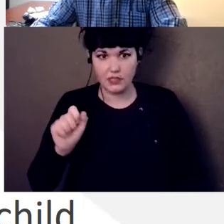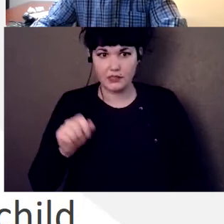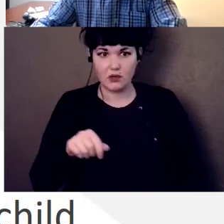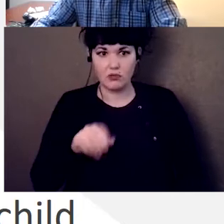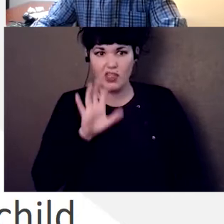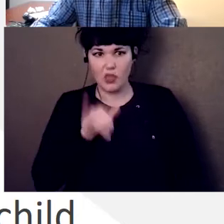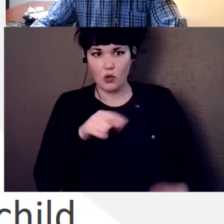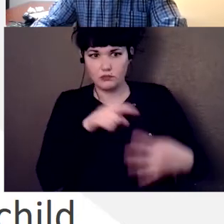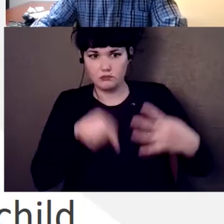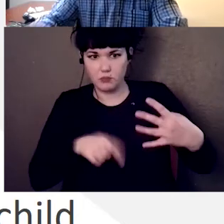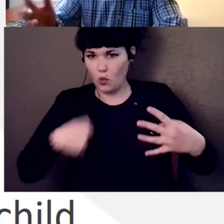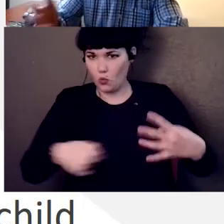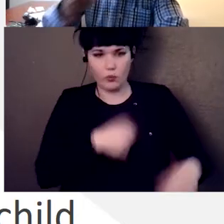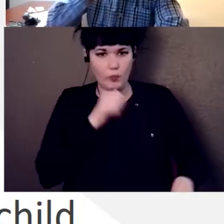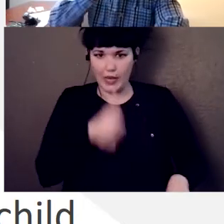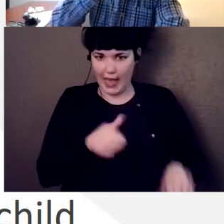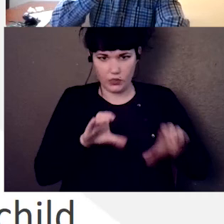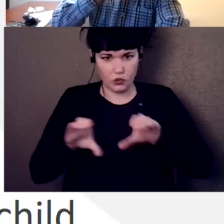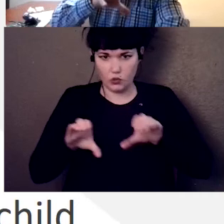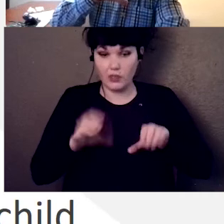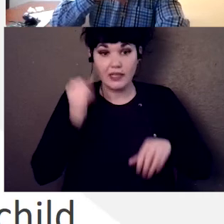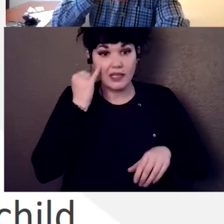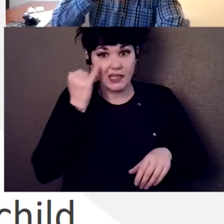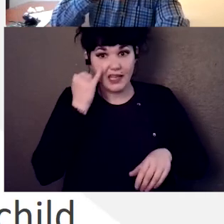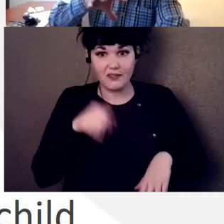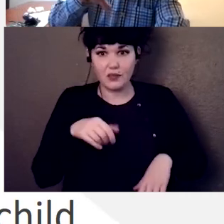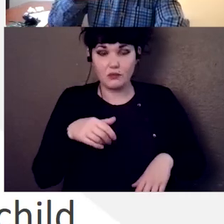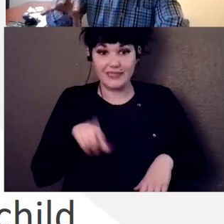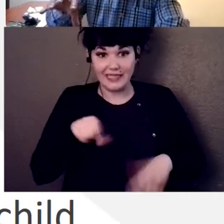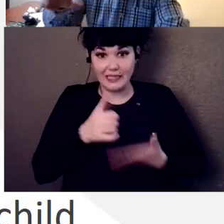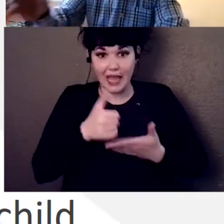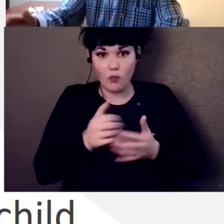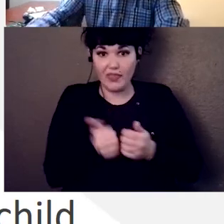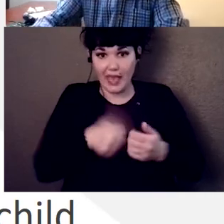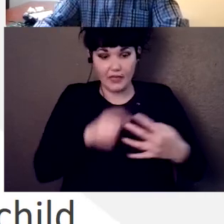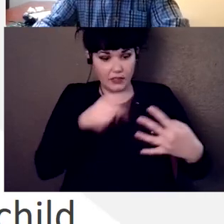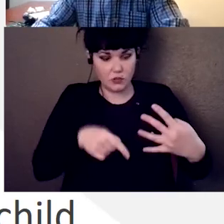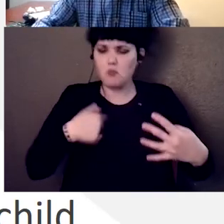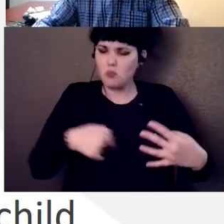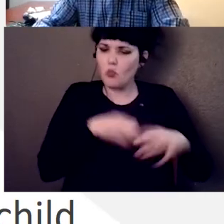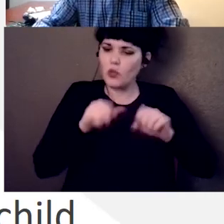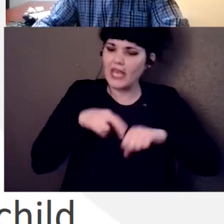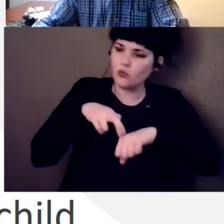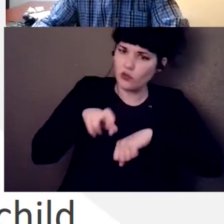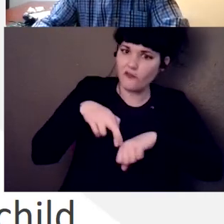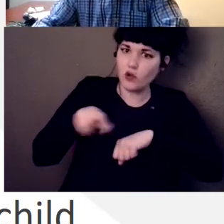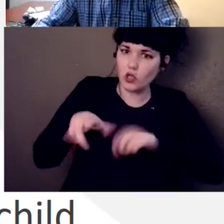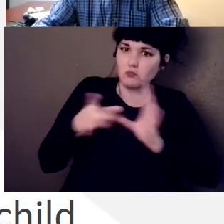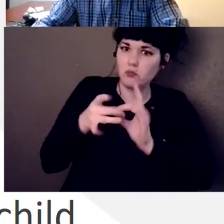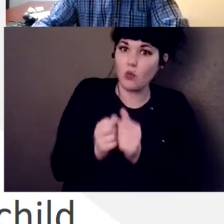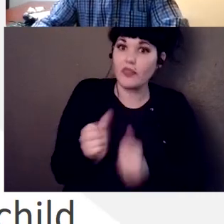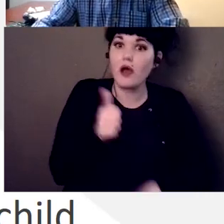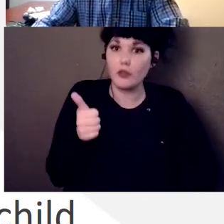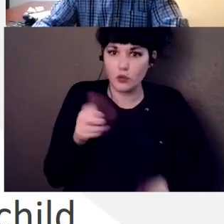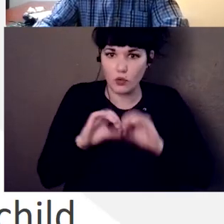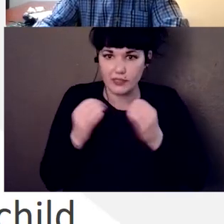do. If you're looking for any of these services, DRNY can refer you to other organizations or attorneys who may be